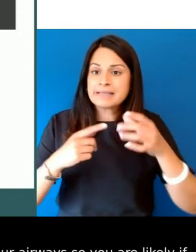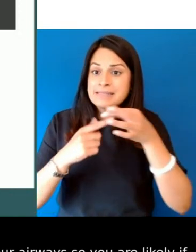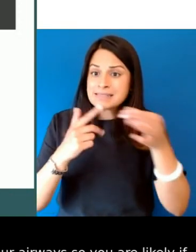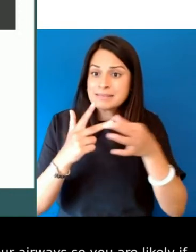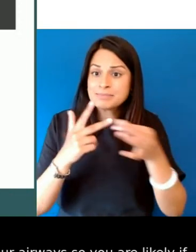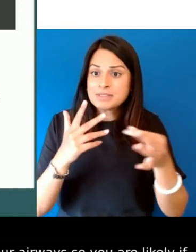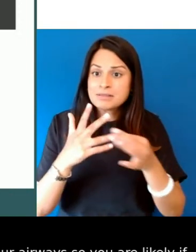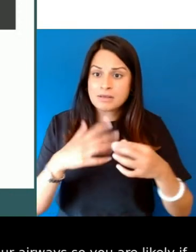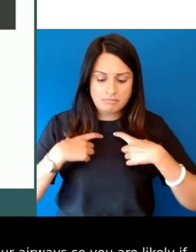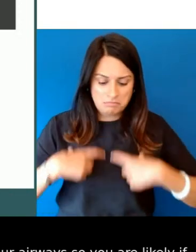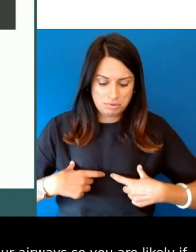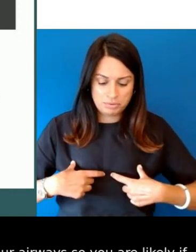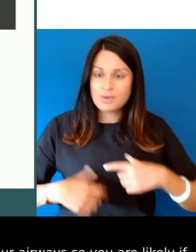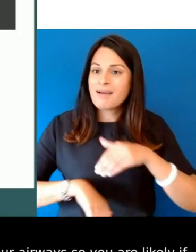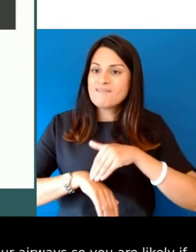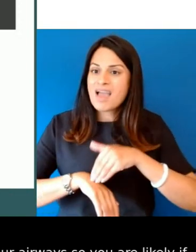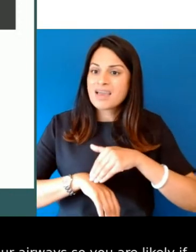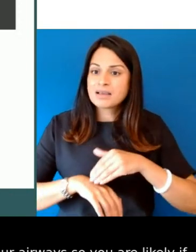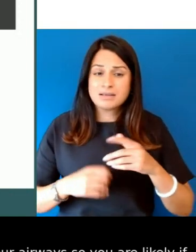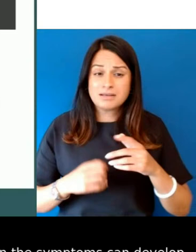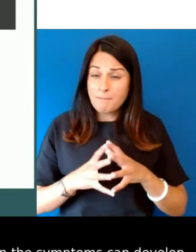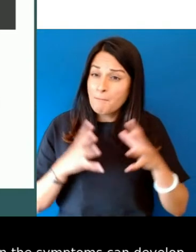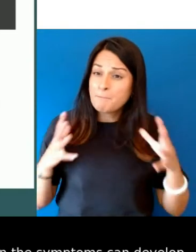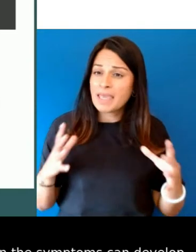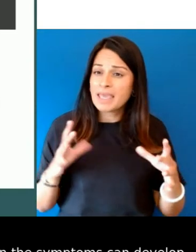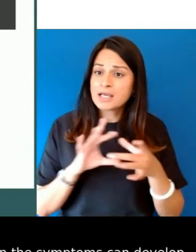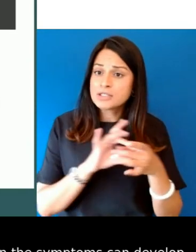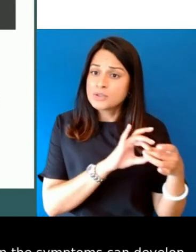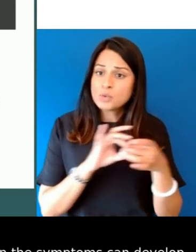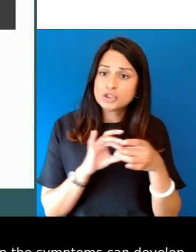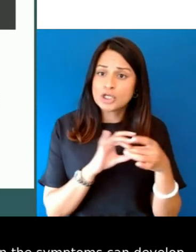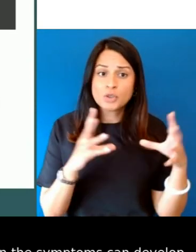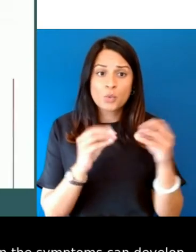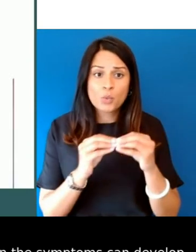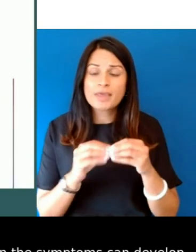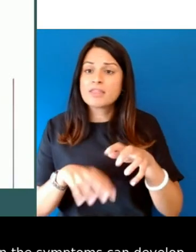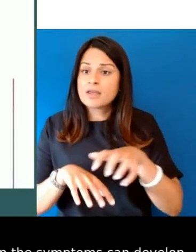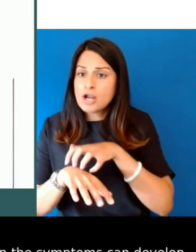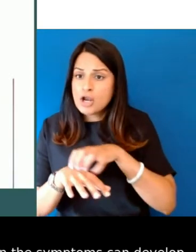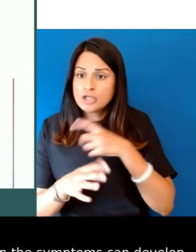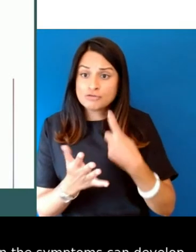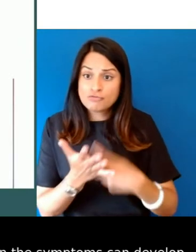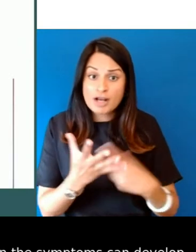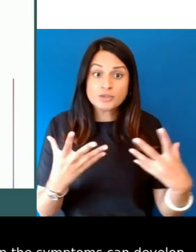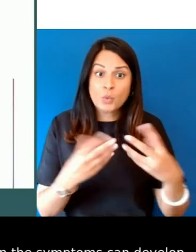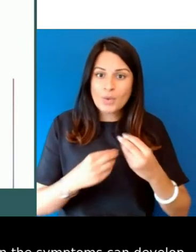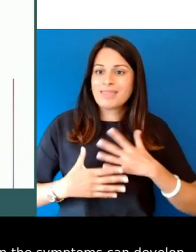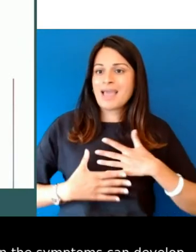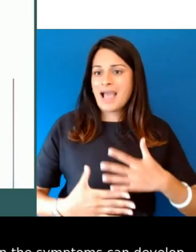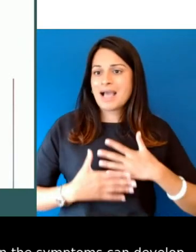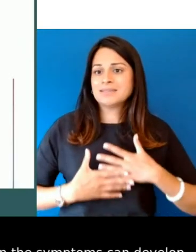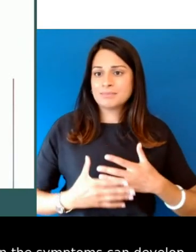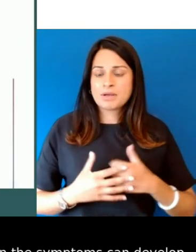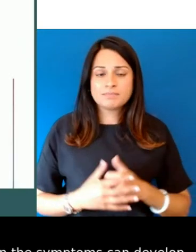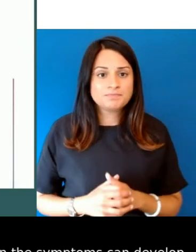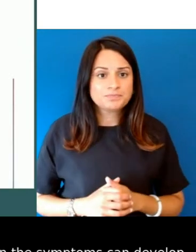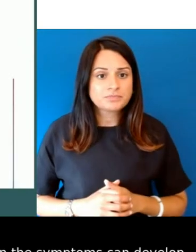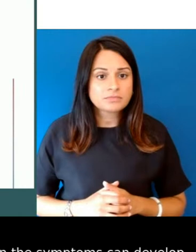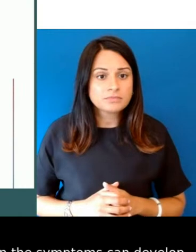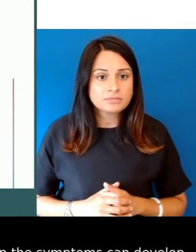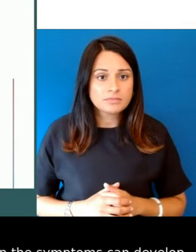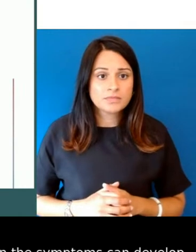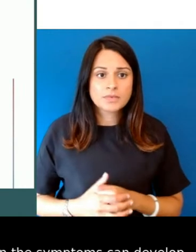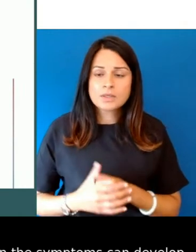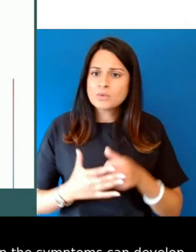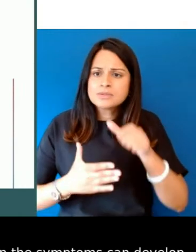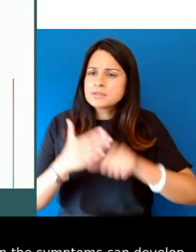that's why there's such a huge association between allergic rhinitis and asthma so some of the common triggers that we see house